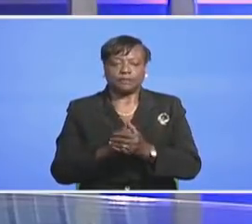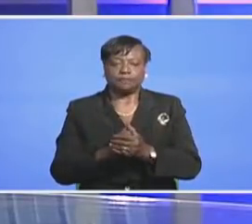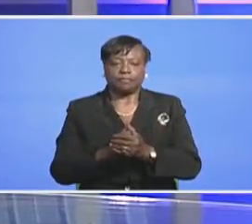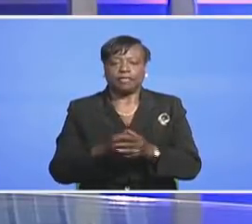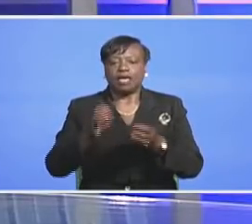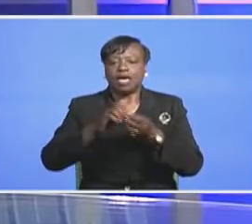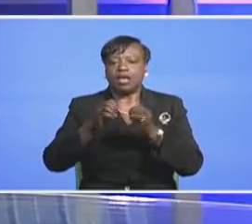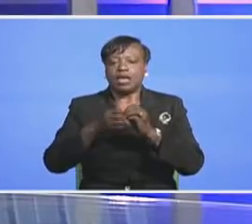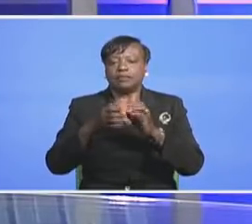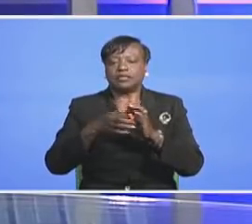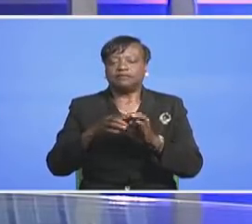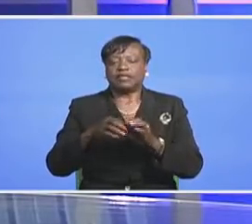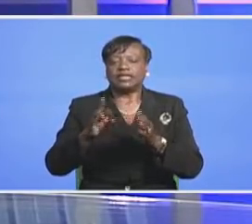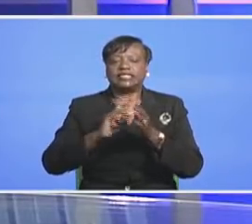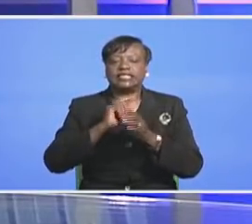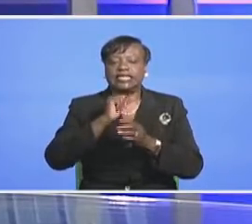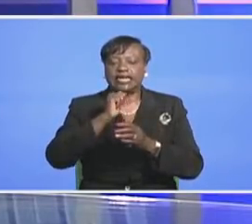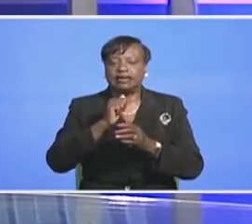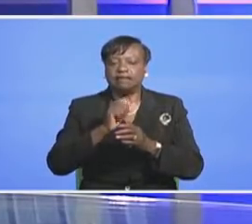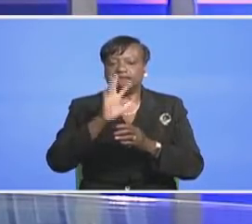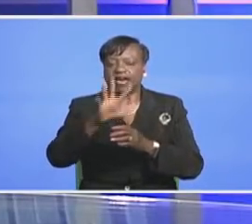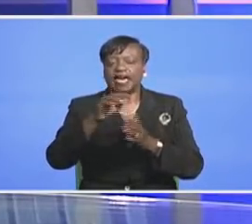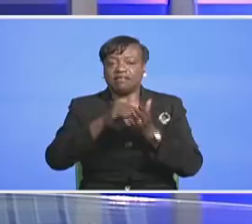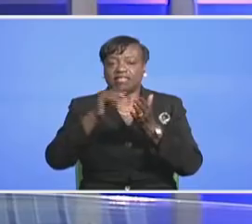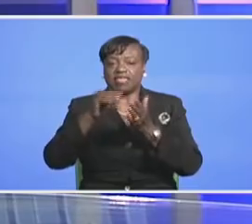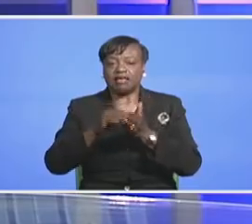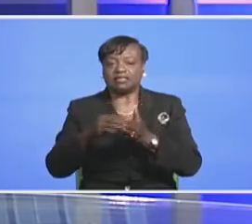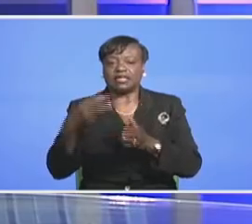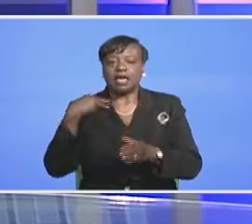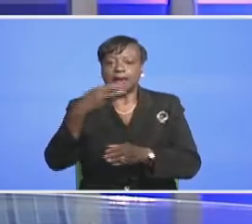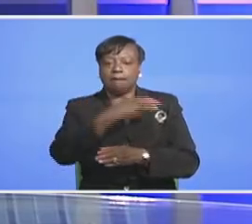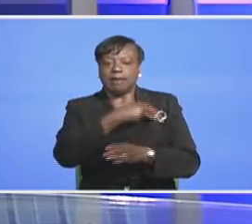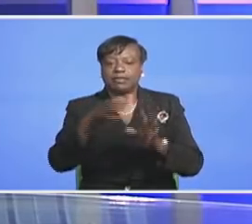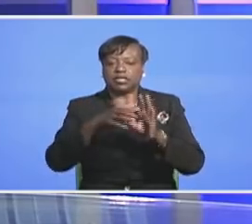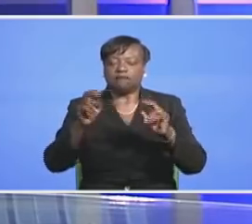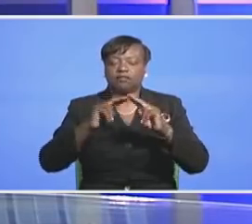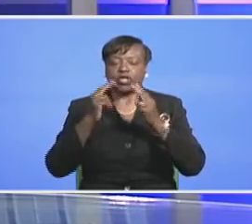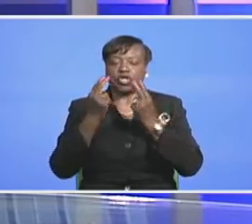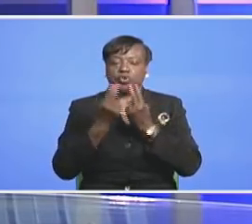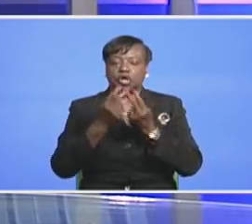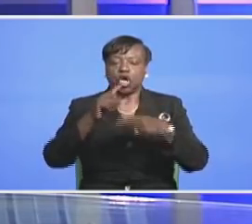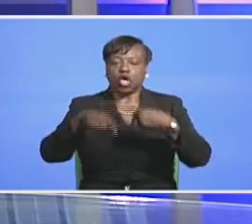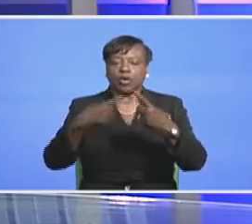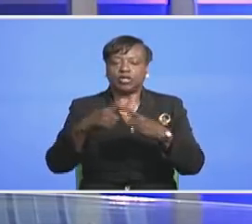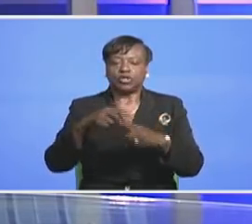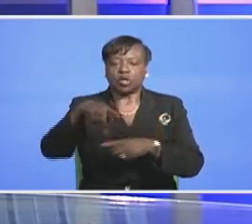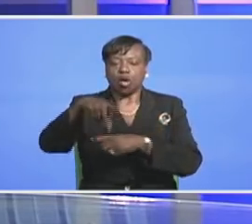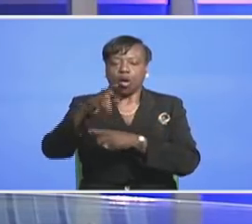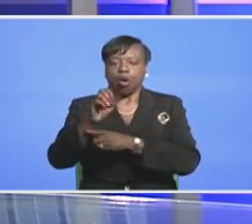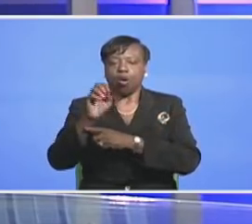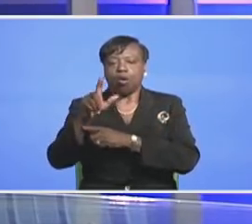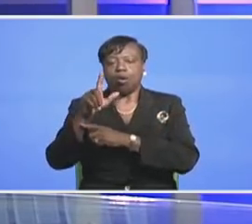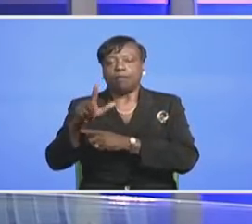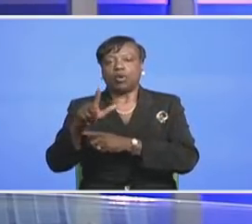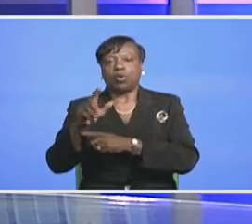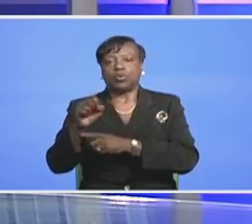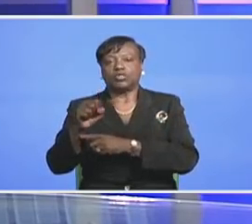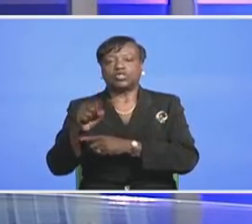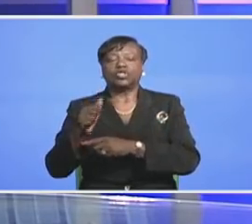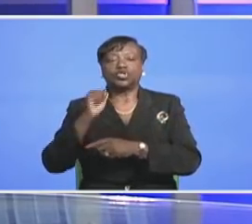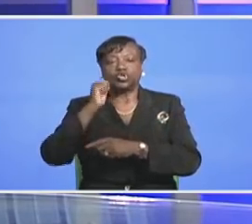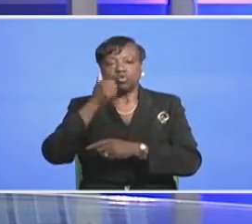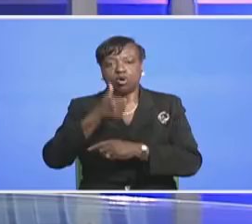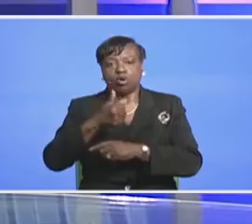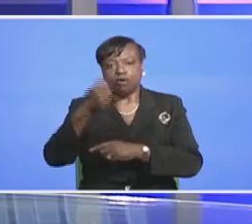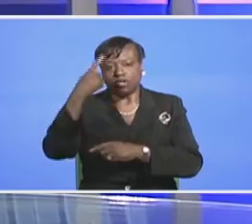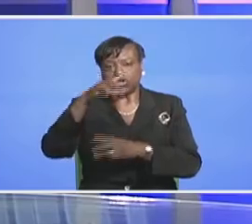nearly 5,000-member-strong union prepare to head to the polls tomorrow to determine the union's new president,